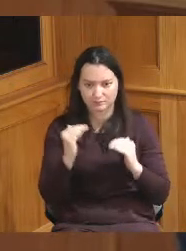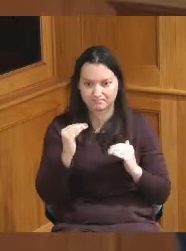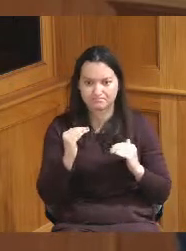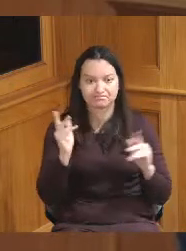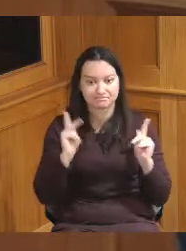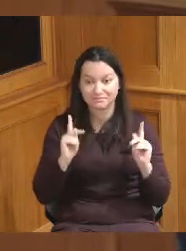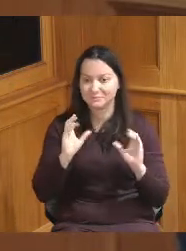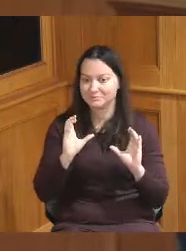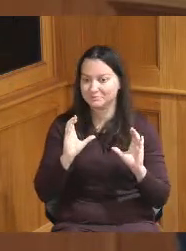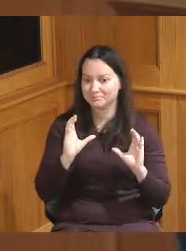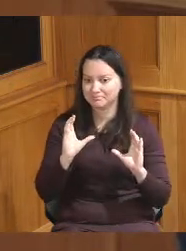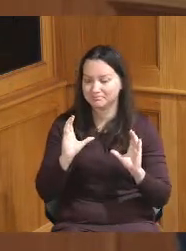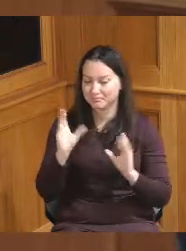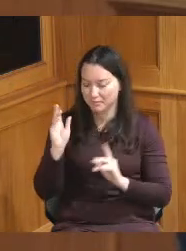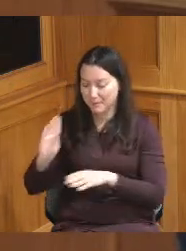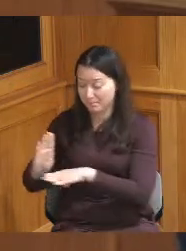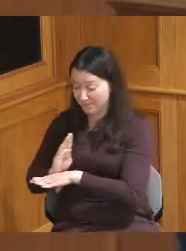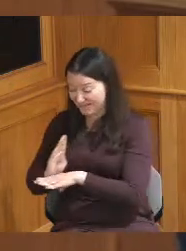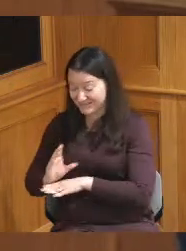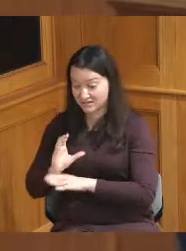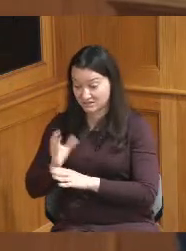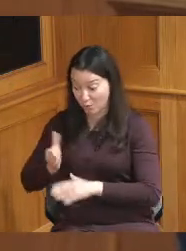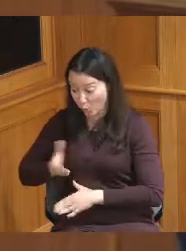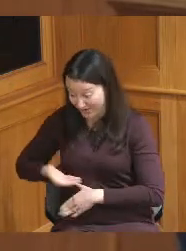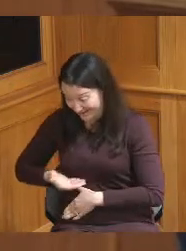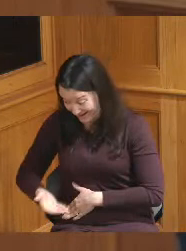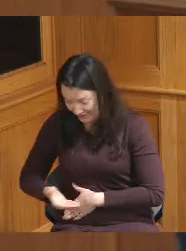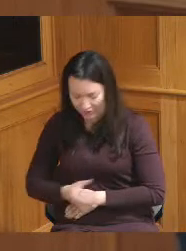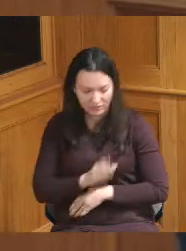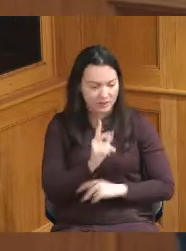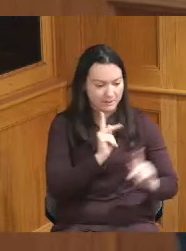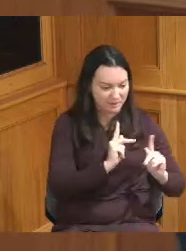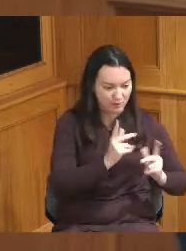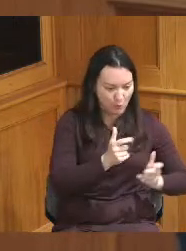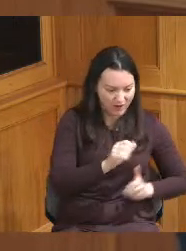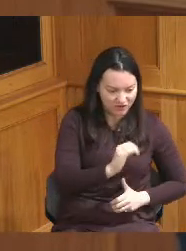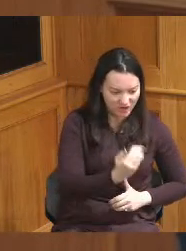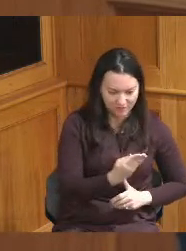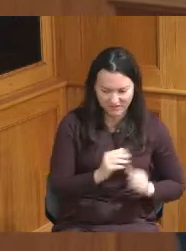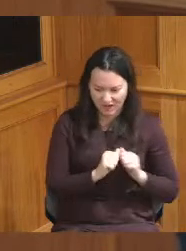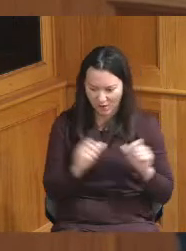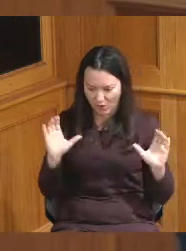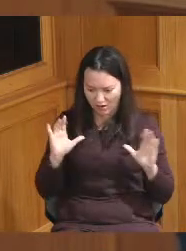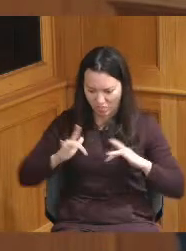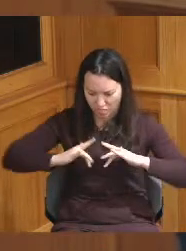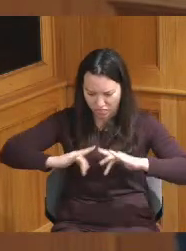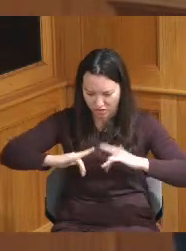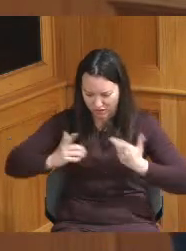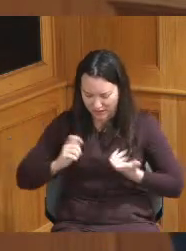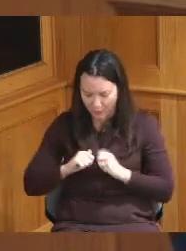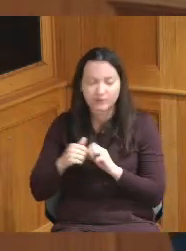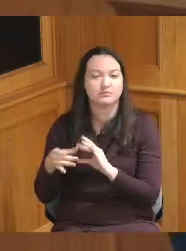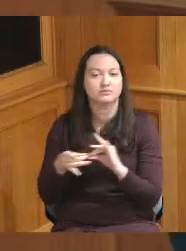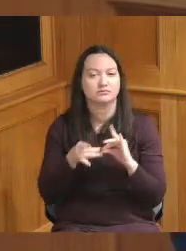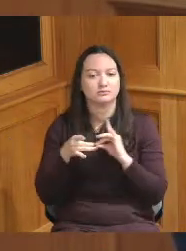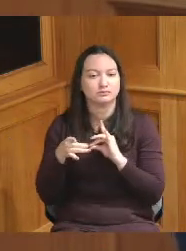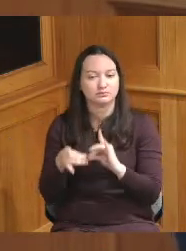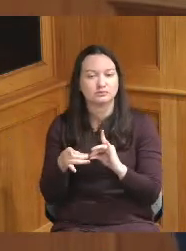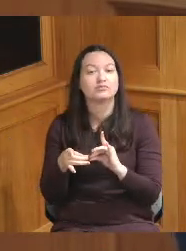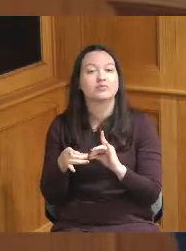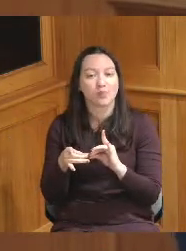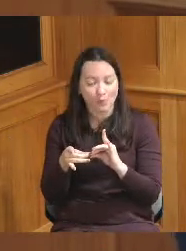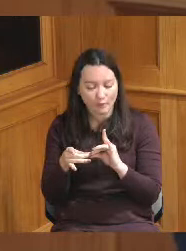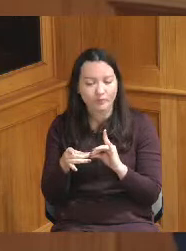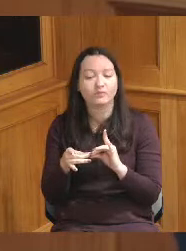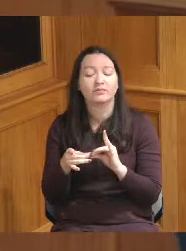people who are seeking those jobs. So it was in our best to go ahead and work on a coordination to make sure